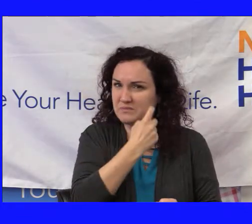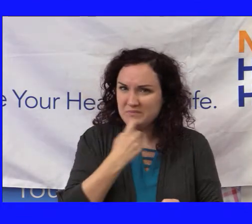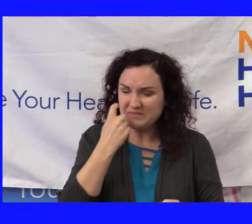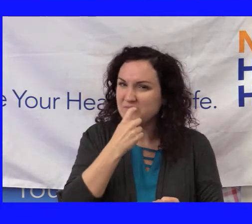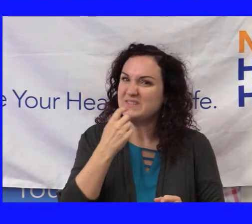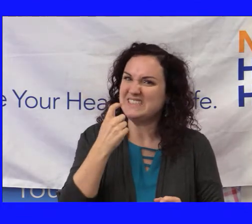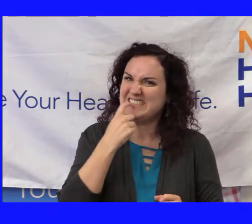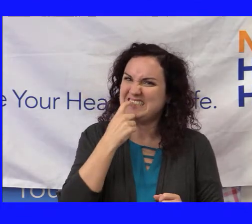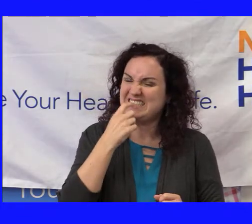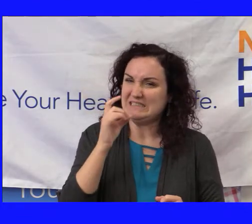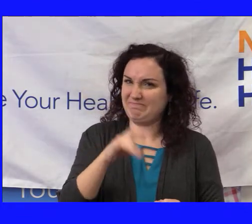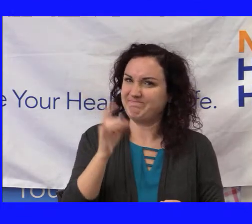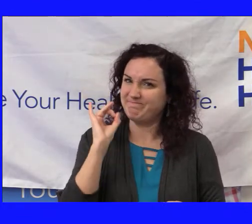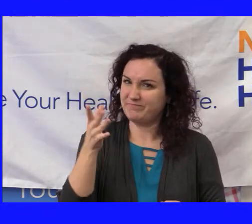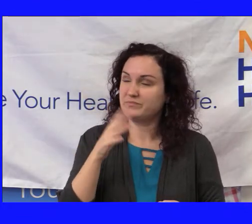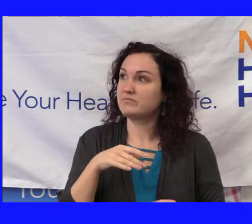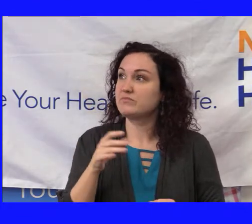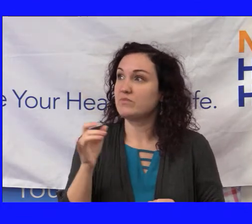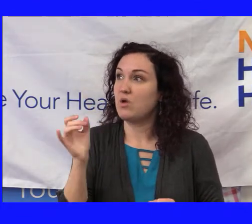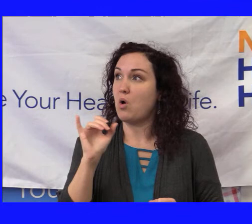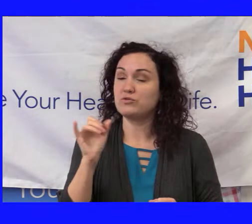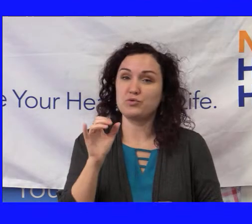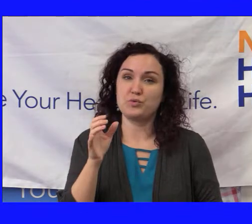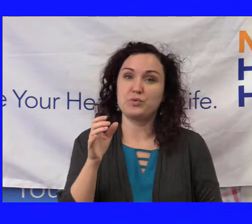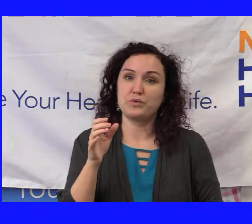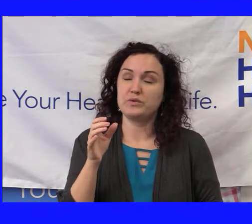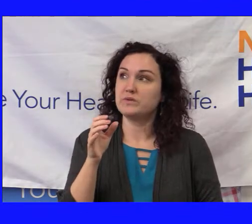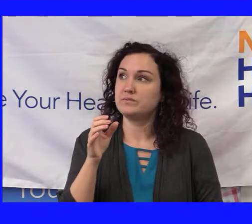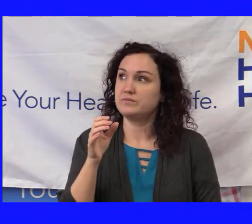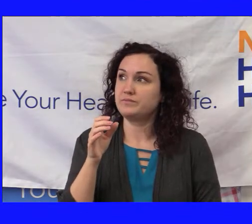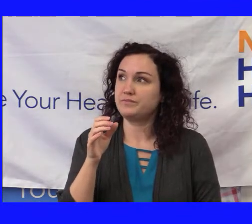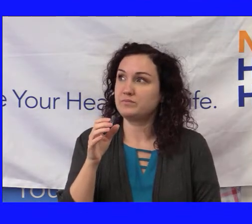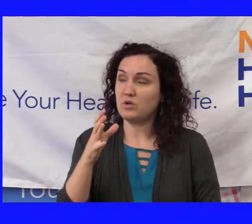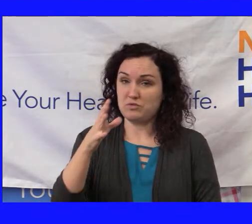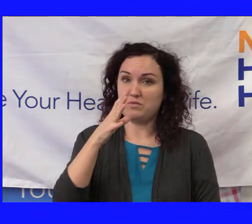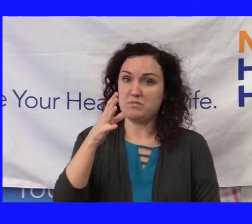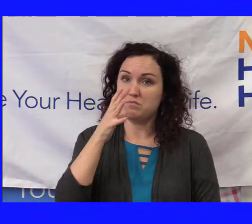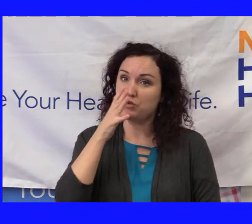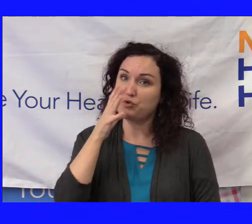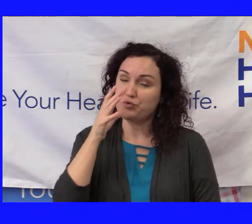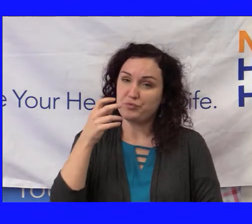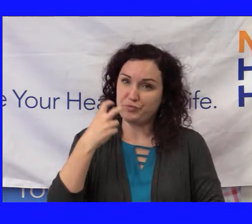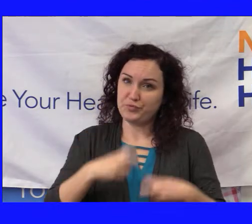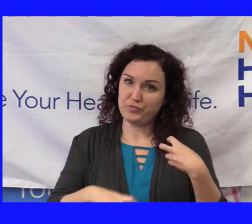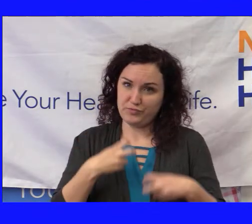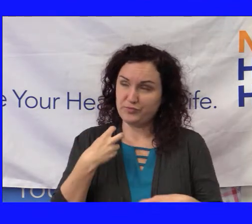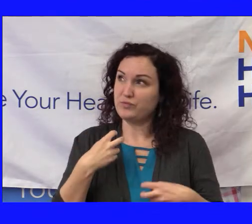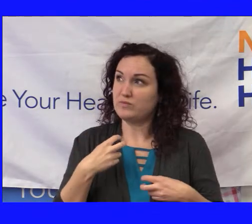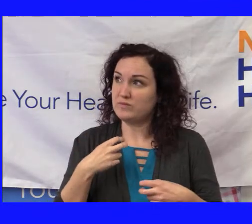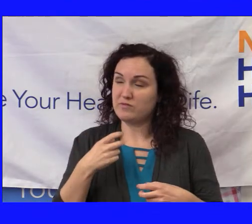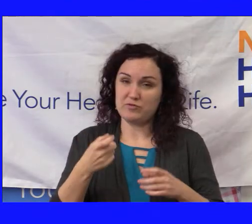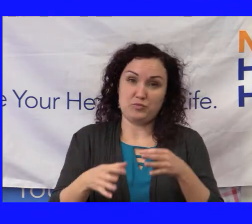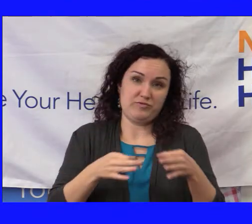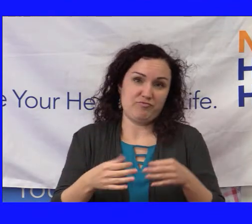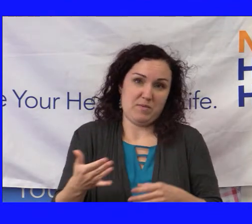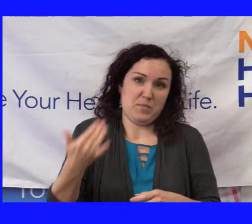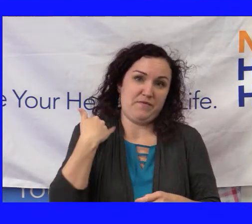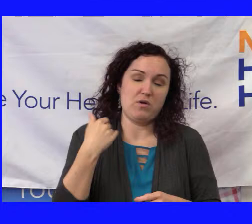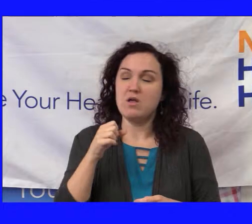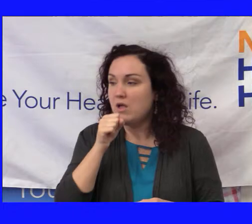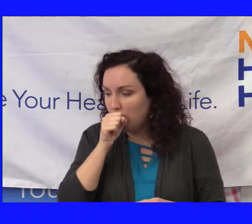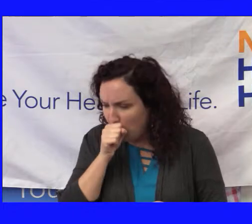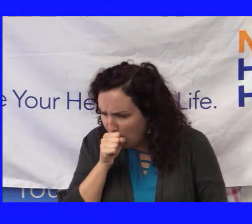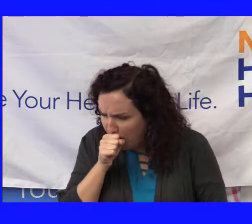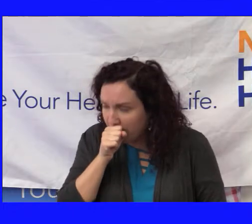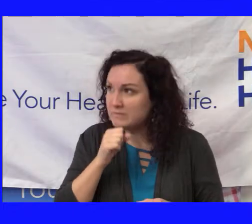really and not to mention the maternal issues, which were described earlier. So I really